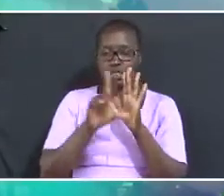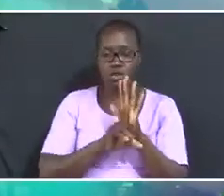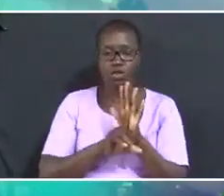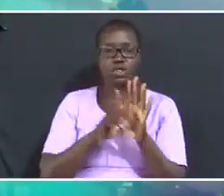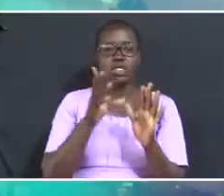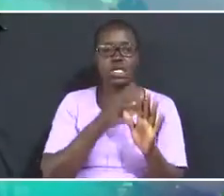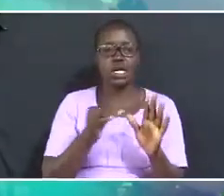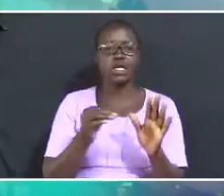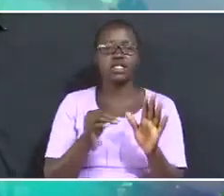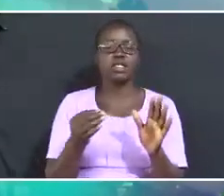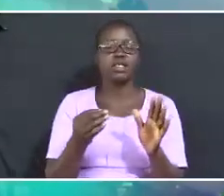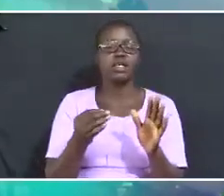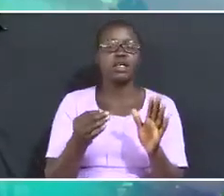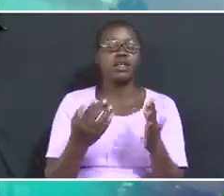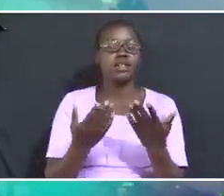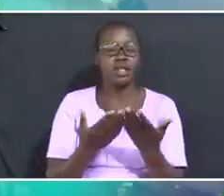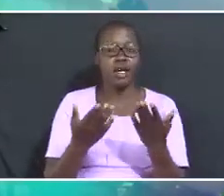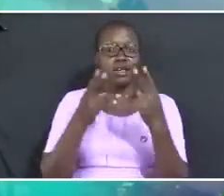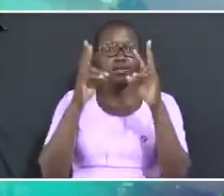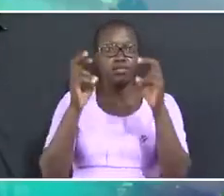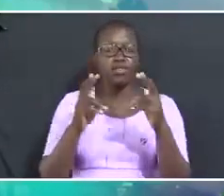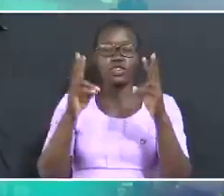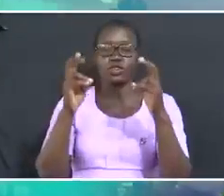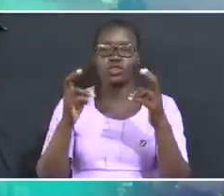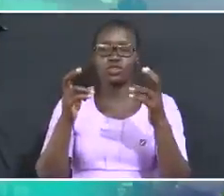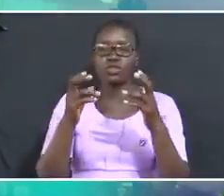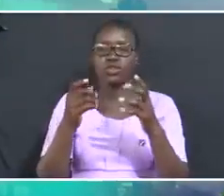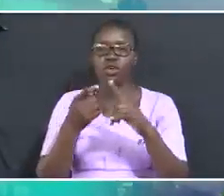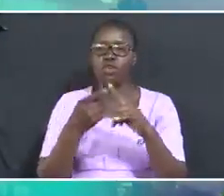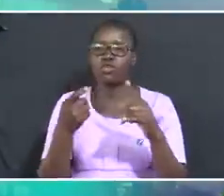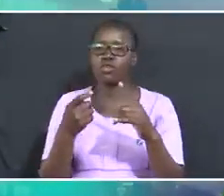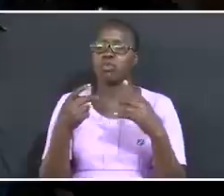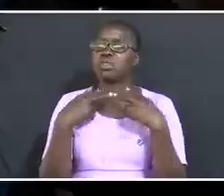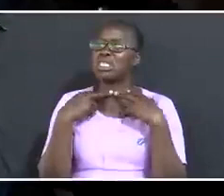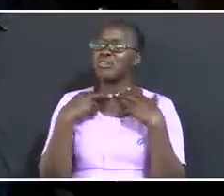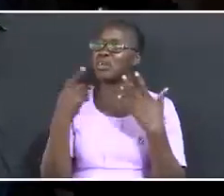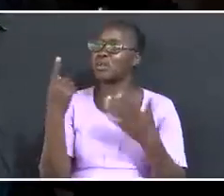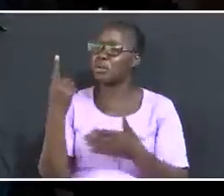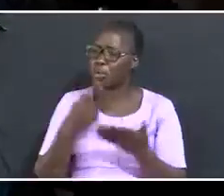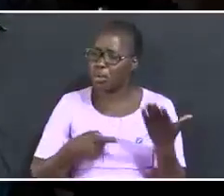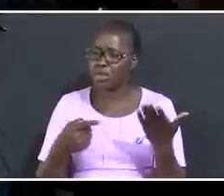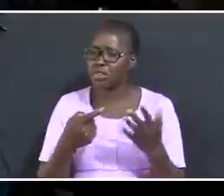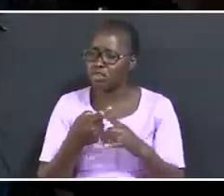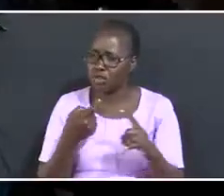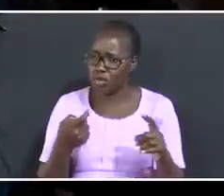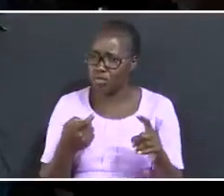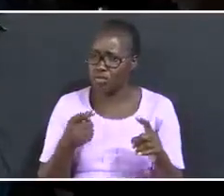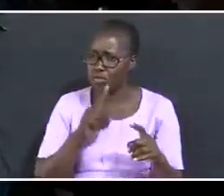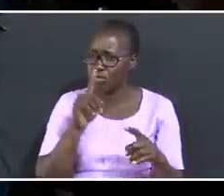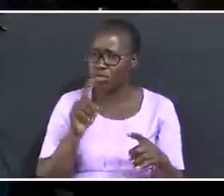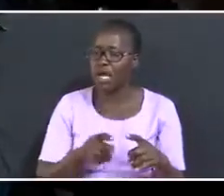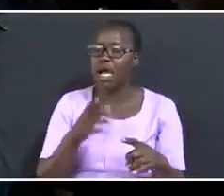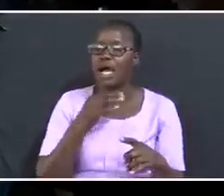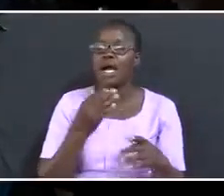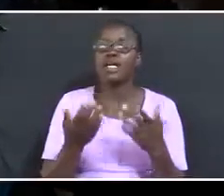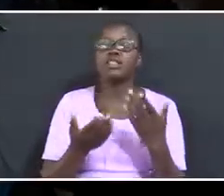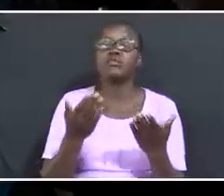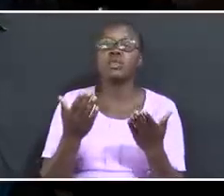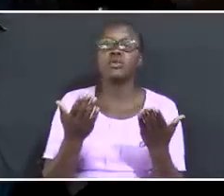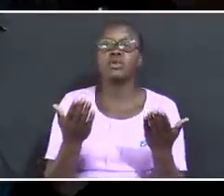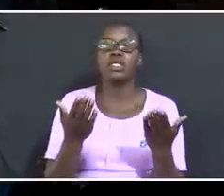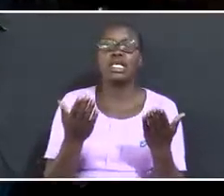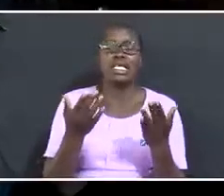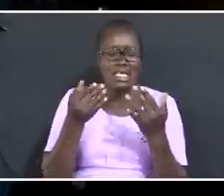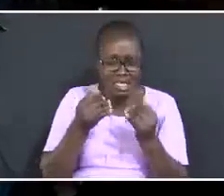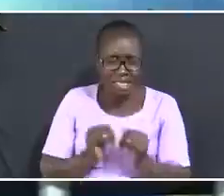and regulations. This is it from slavery? What is it from? And we need to